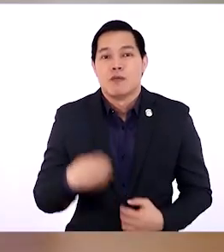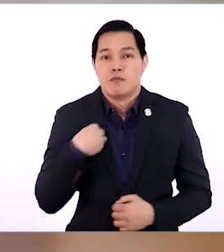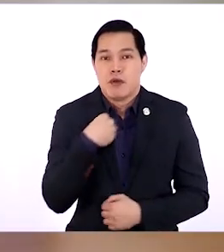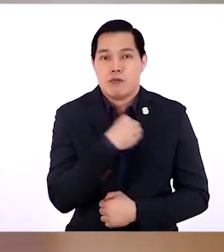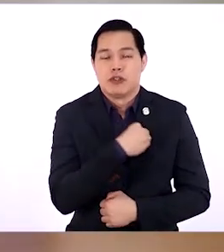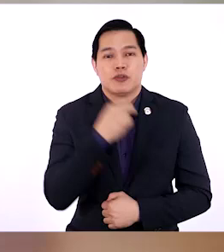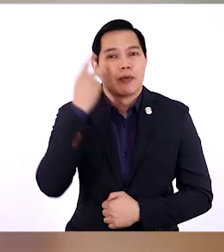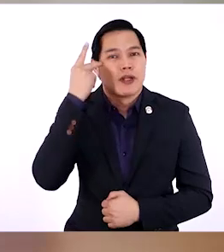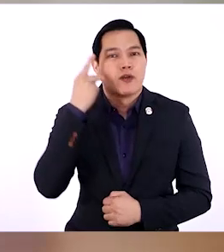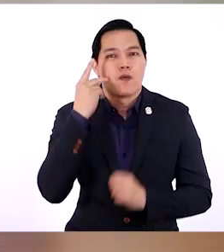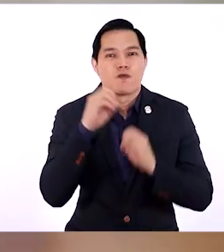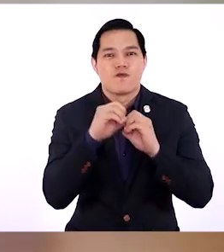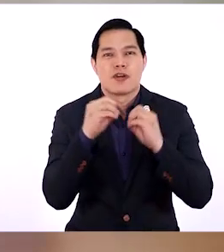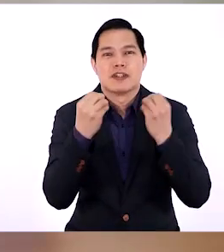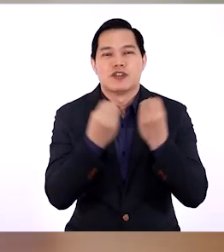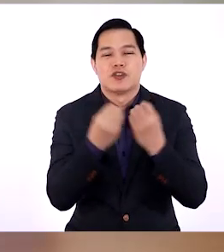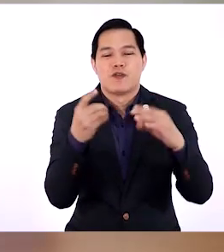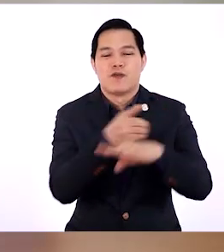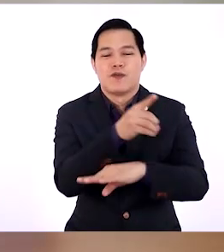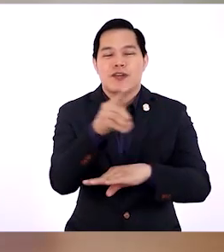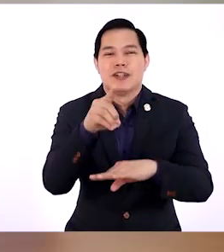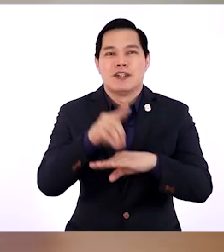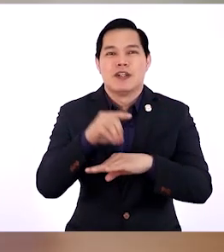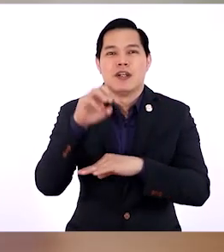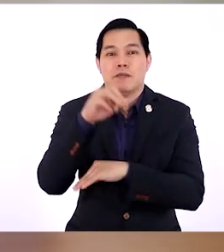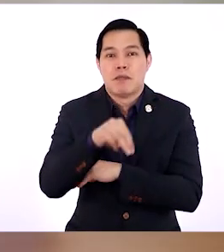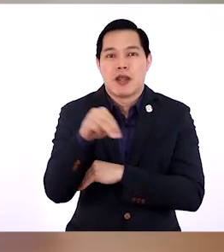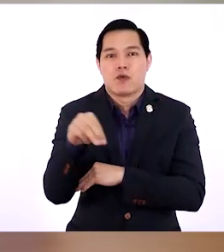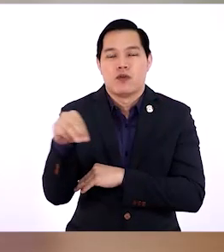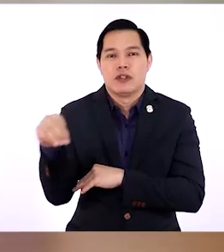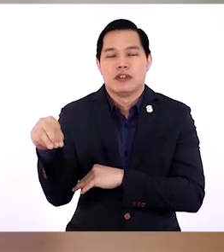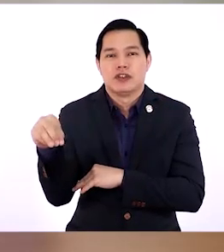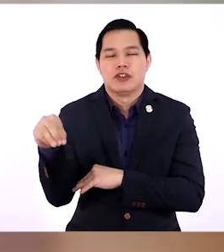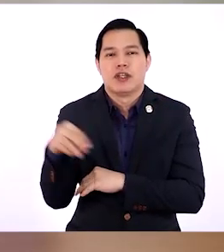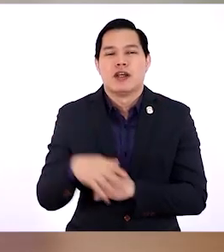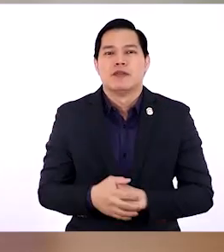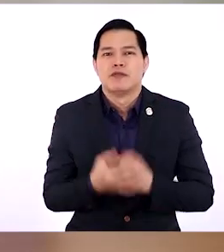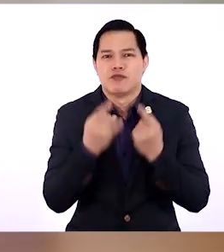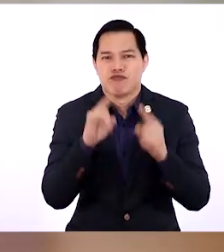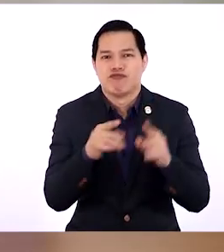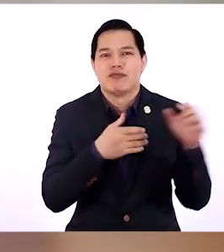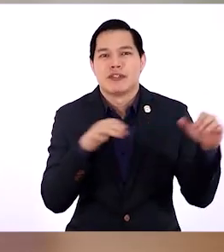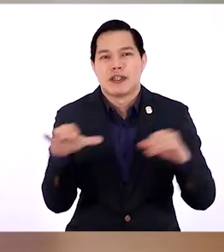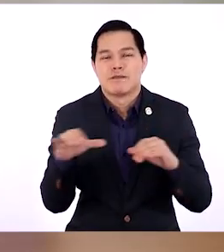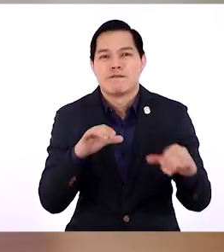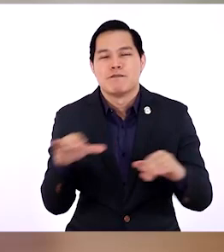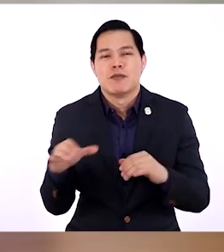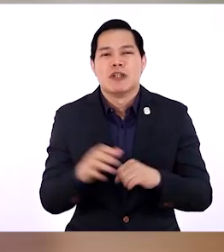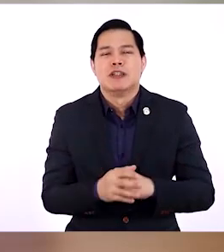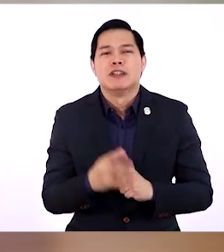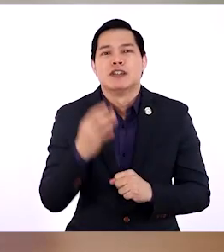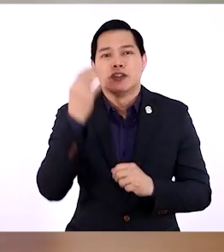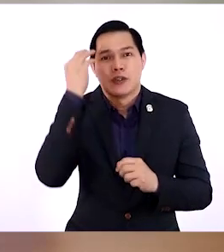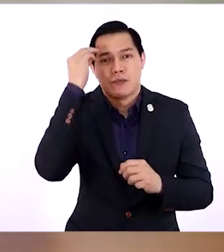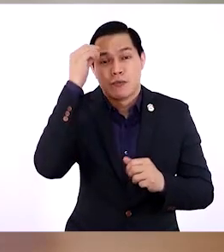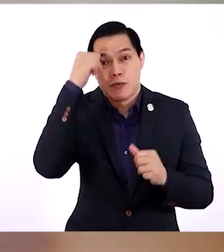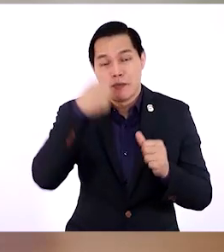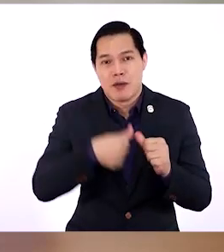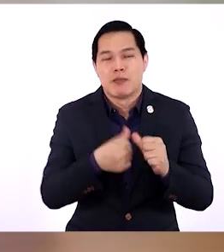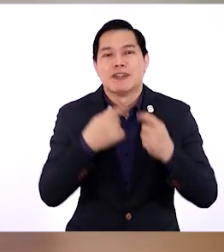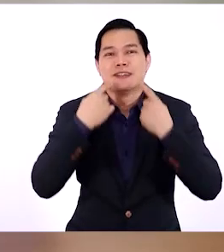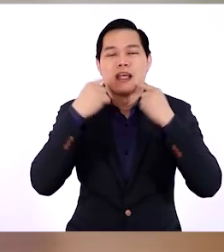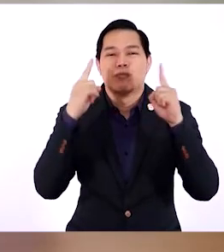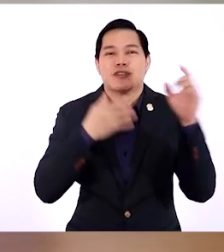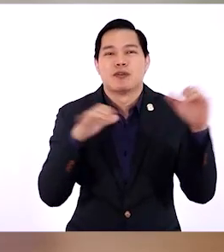Members of the Kaliwa organization in the district of Micronesia held an activity to recap all of the successful